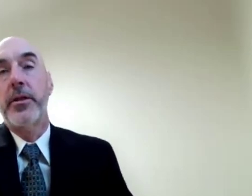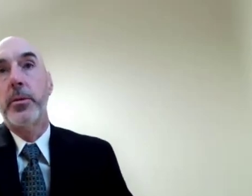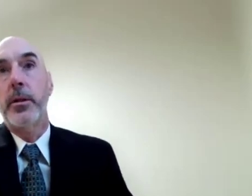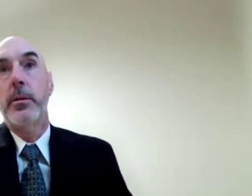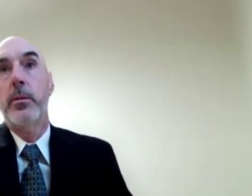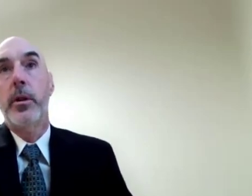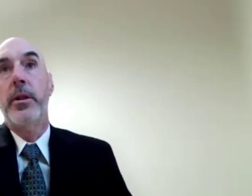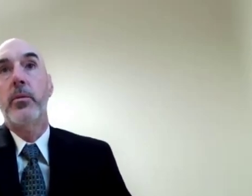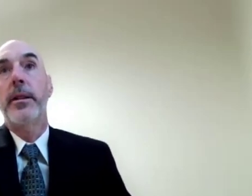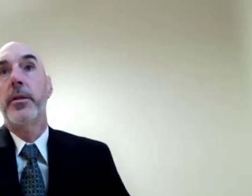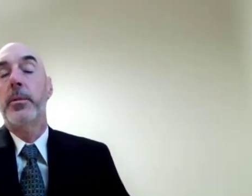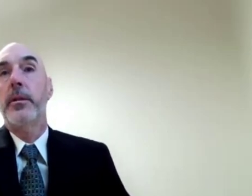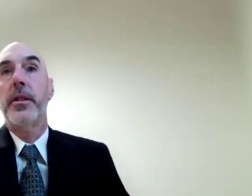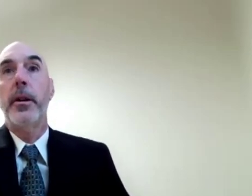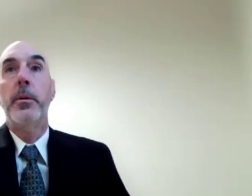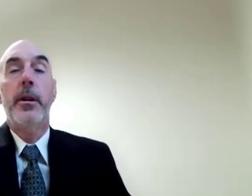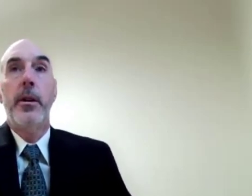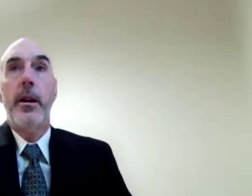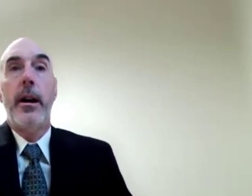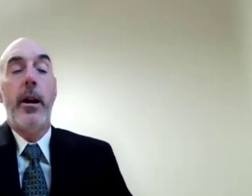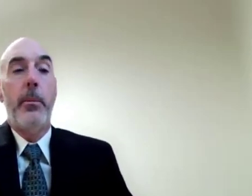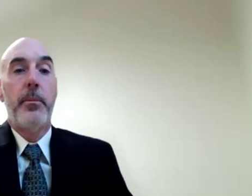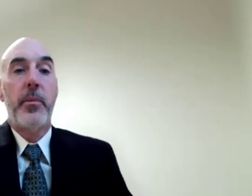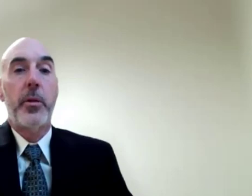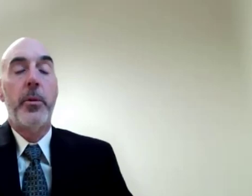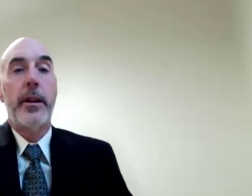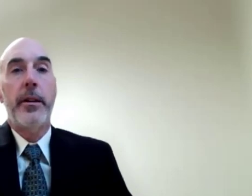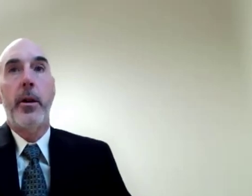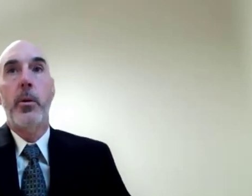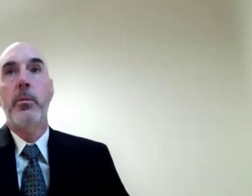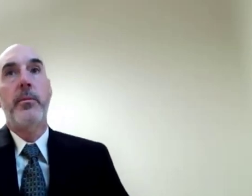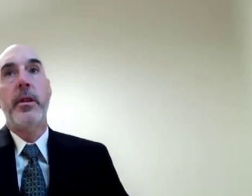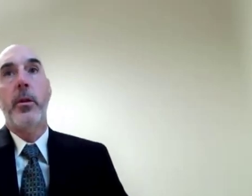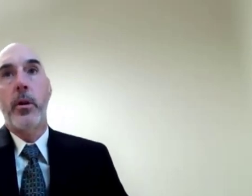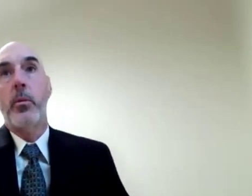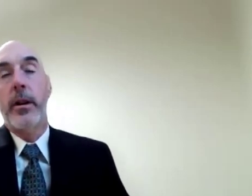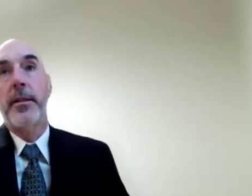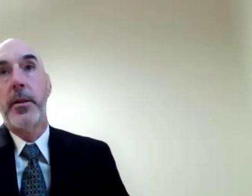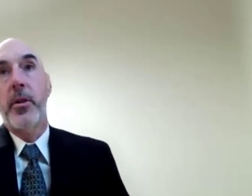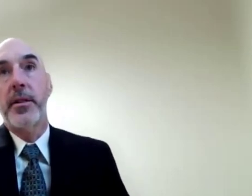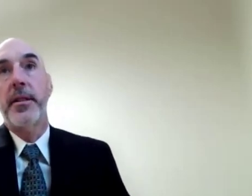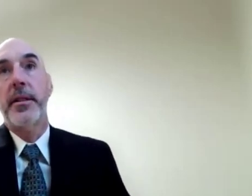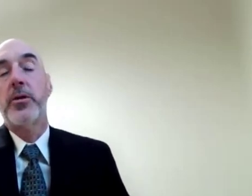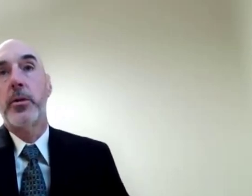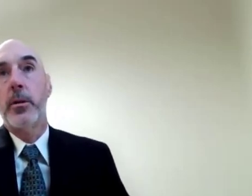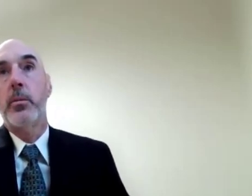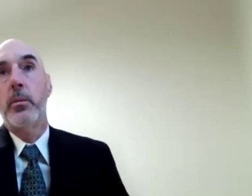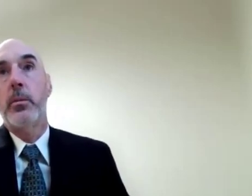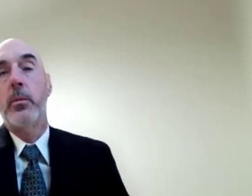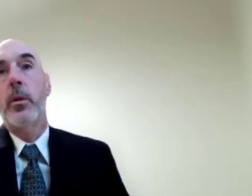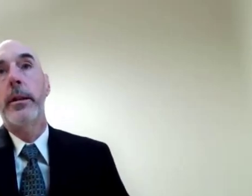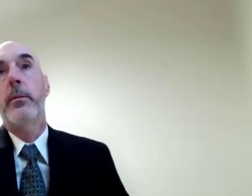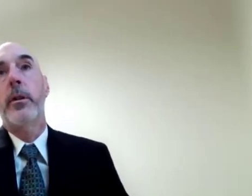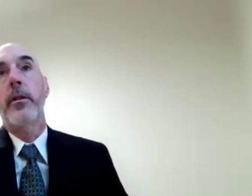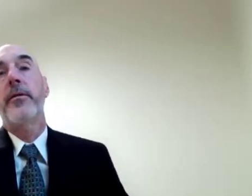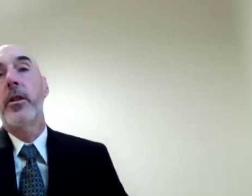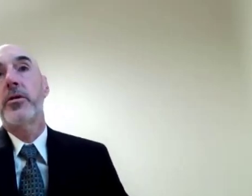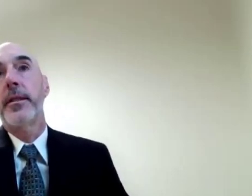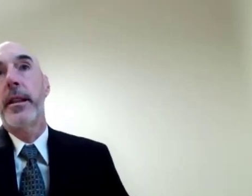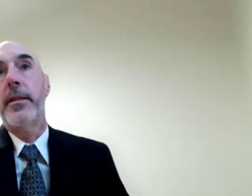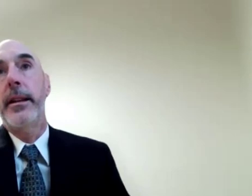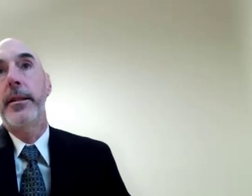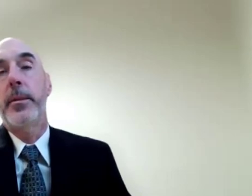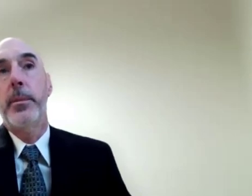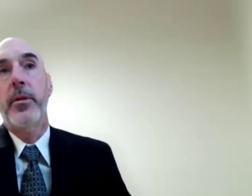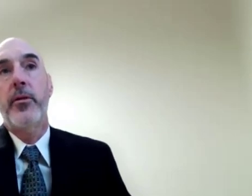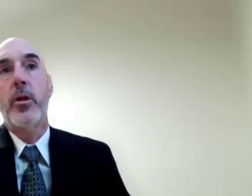flexible schedule would be reasonable. So we'd want to know, what is the person's schedule? What are the